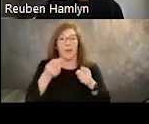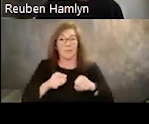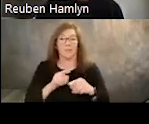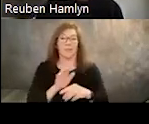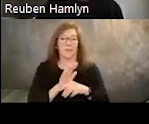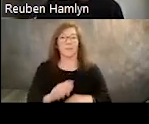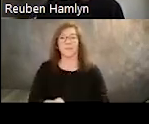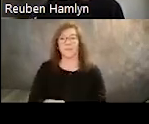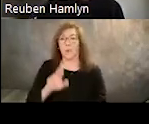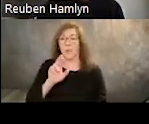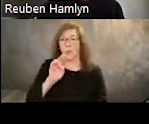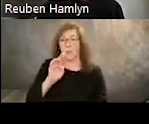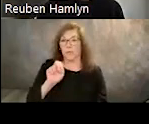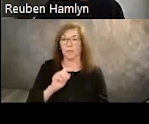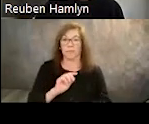the clip